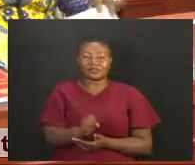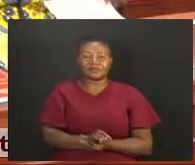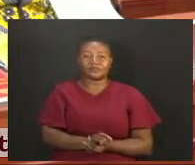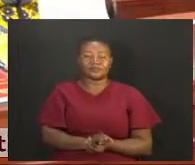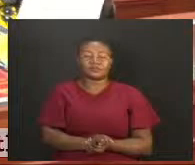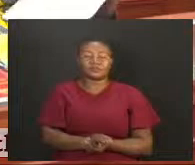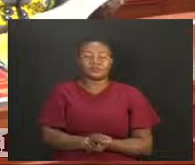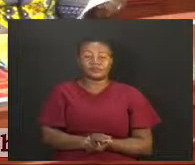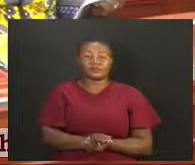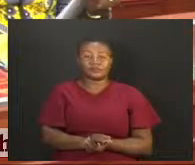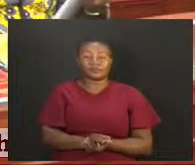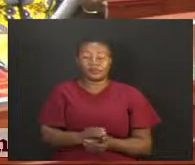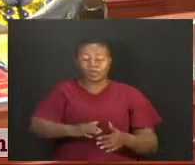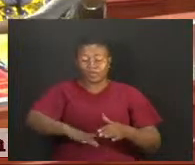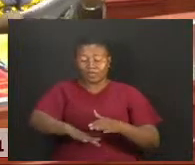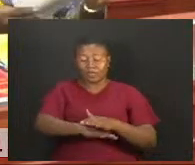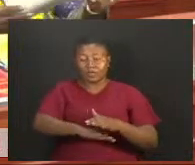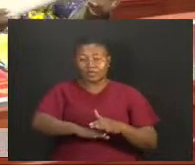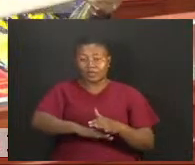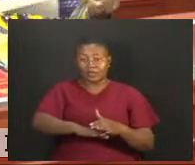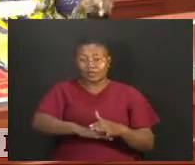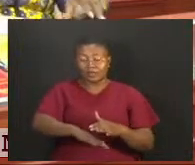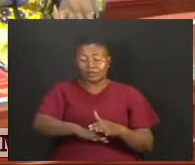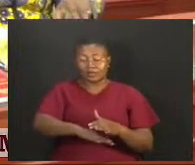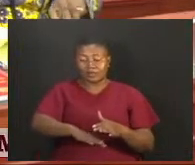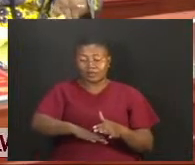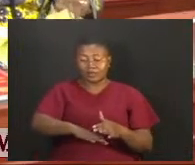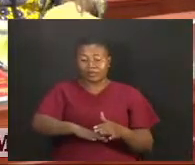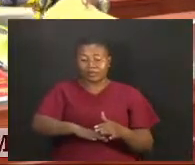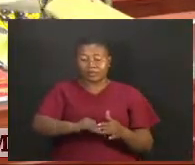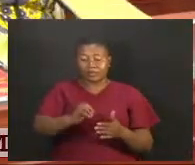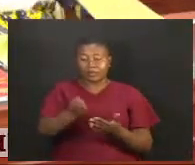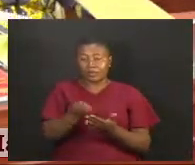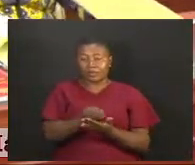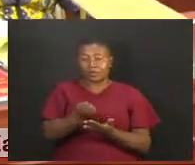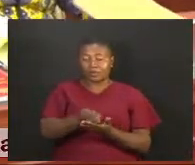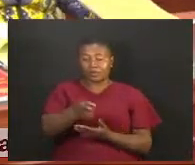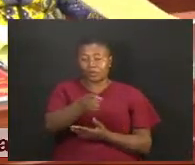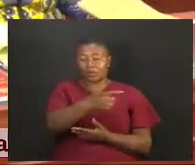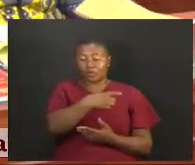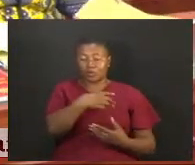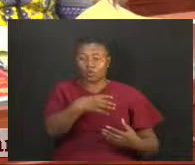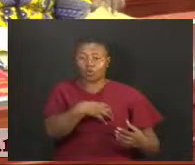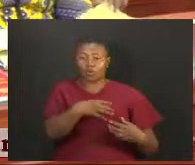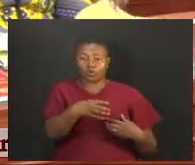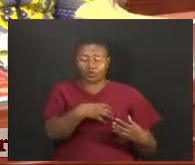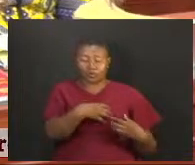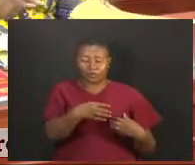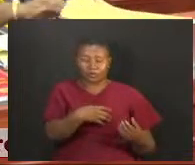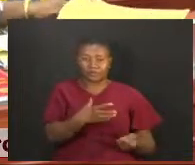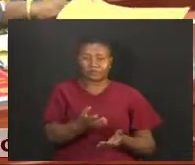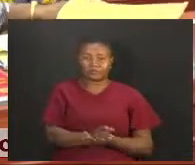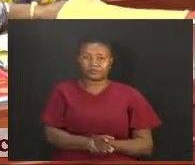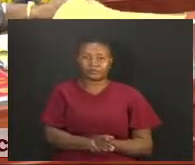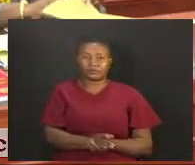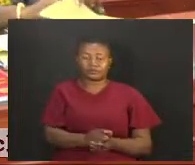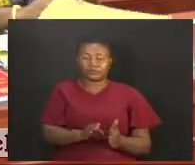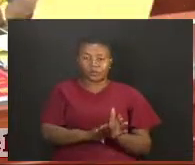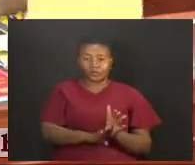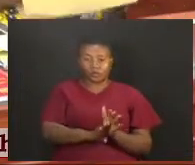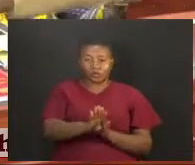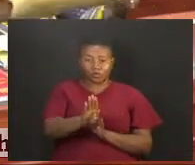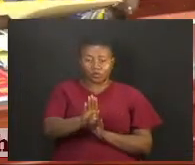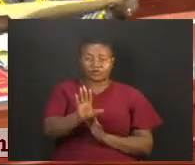under the economy that they complain about, the growth was